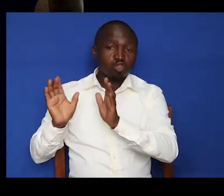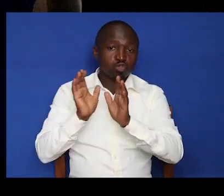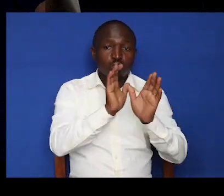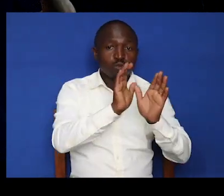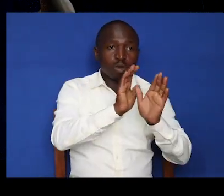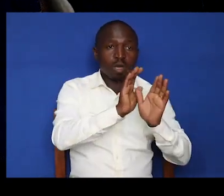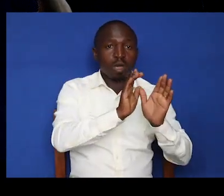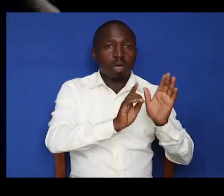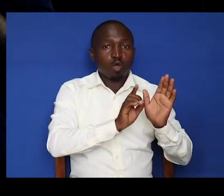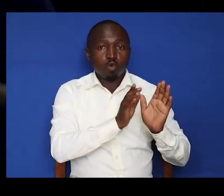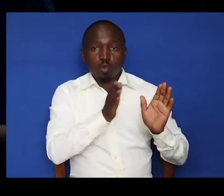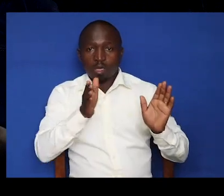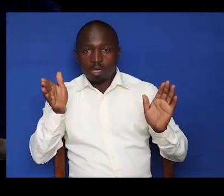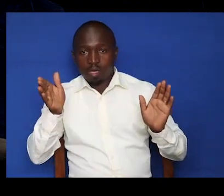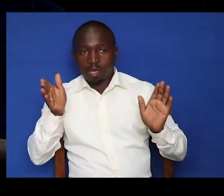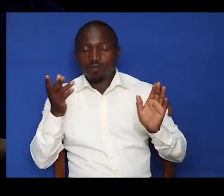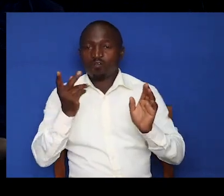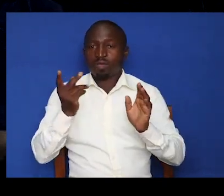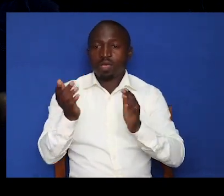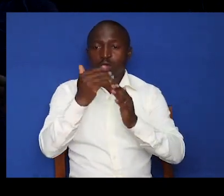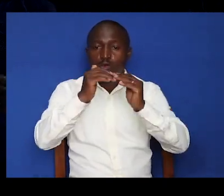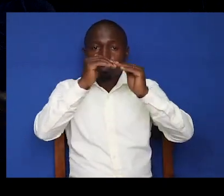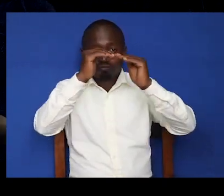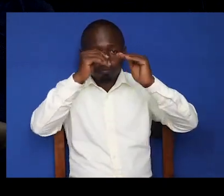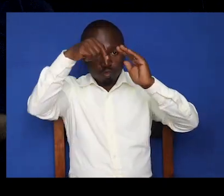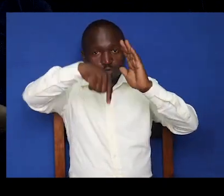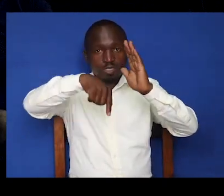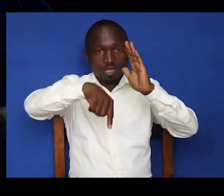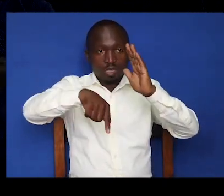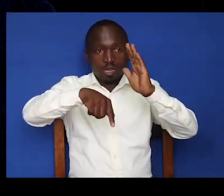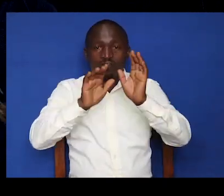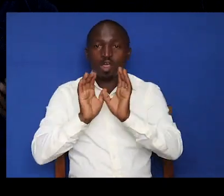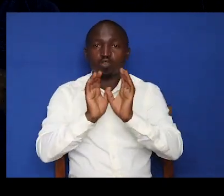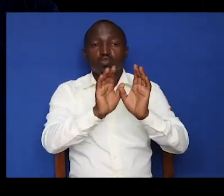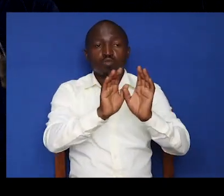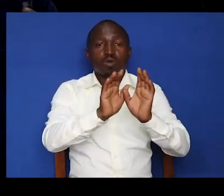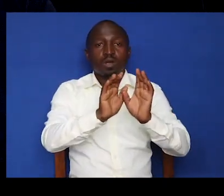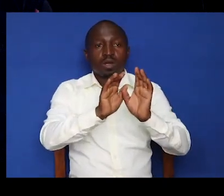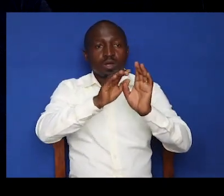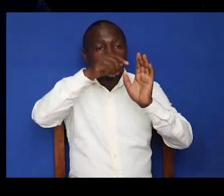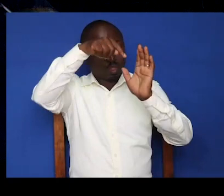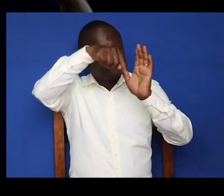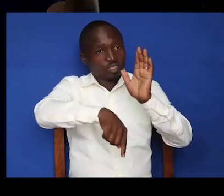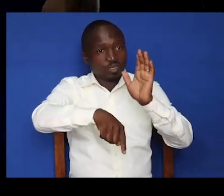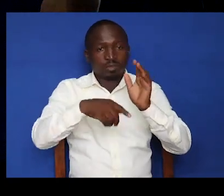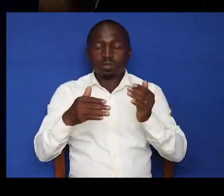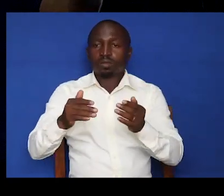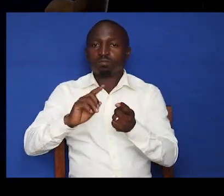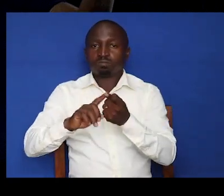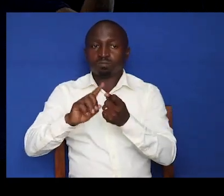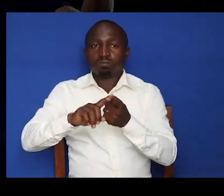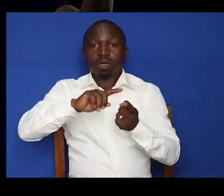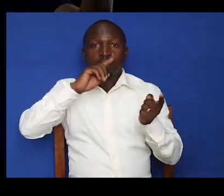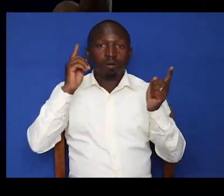deflected to left in the southern hemisphere. It means winds by being moving objects over the